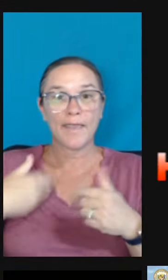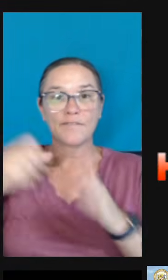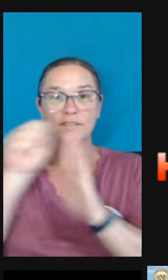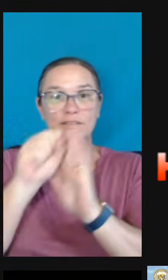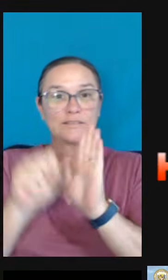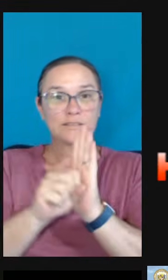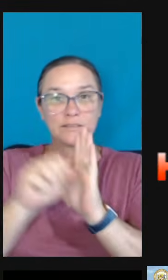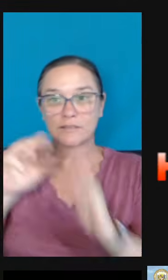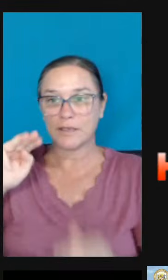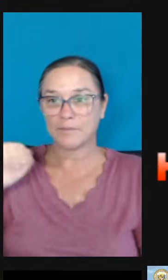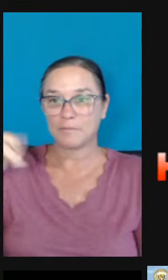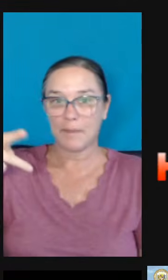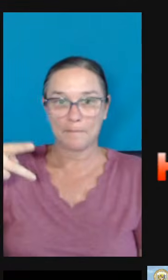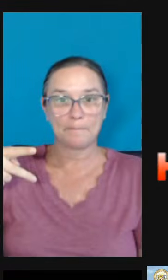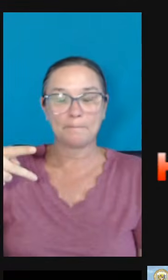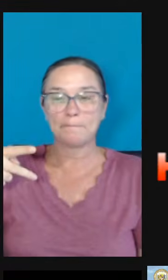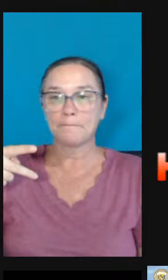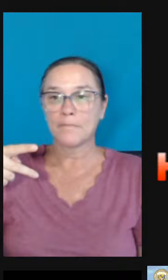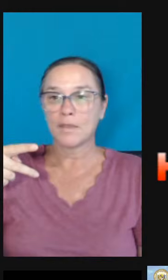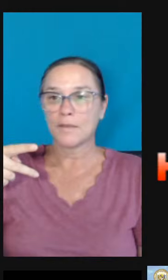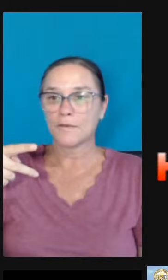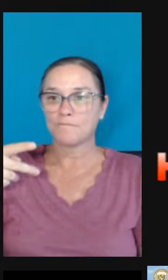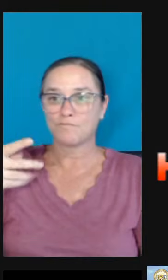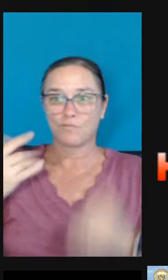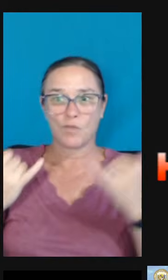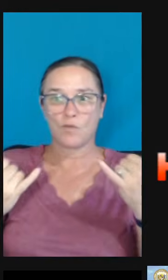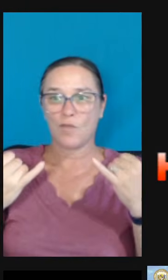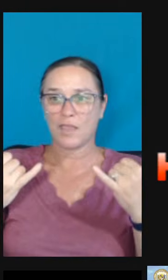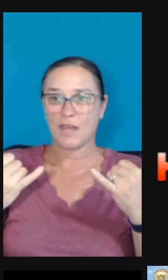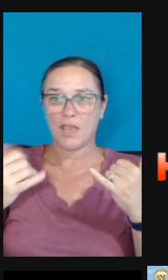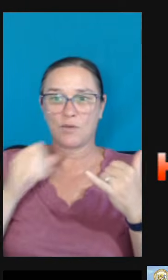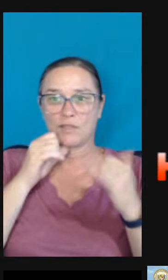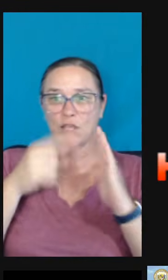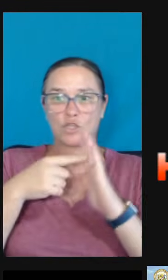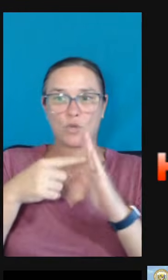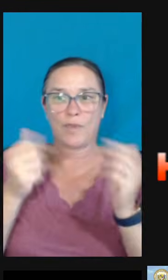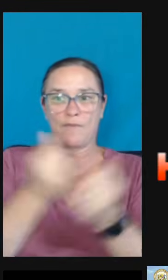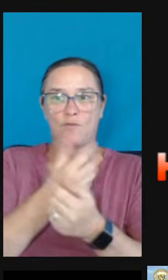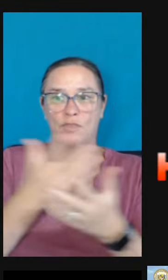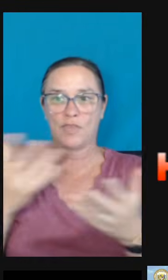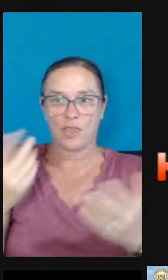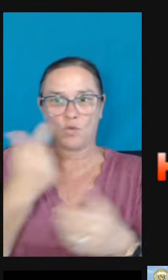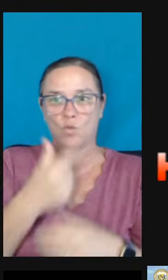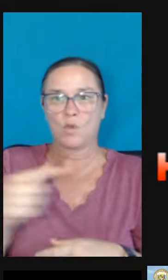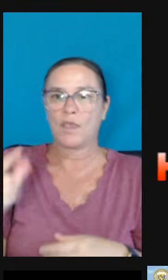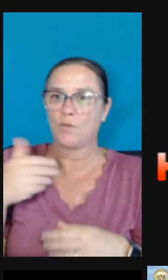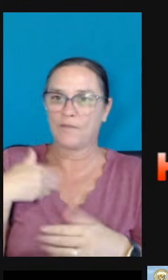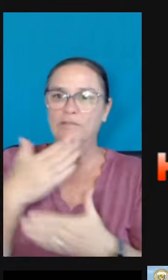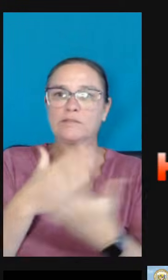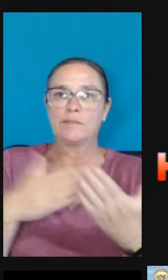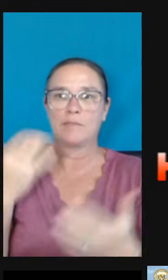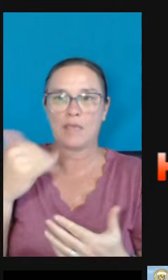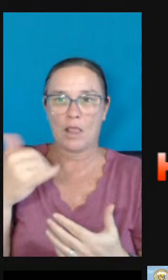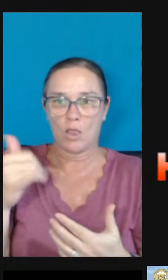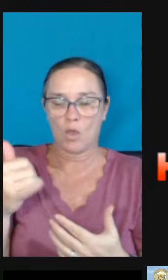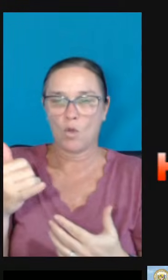which for once is not showing everything in the green. It actually shows some of the yellows of these VOG impacts further out. And I'm not